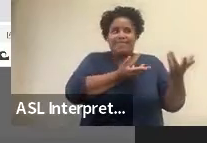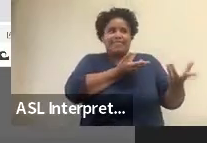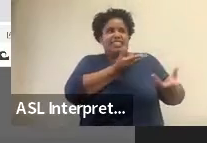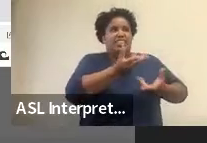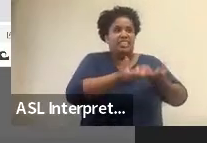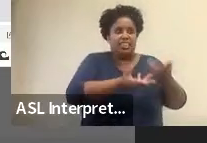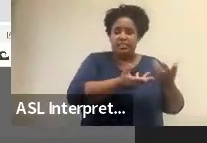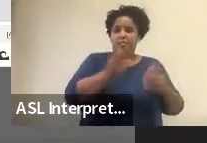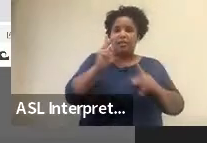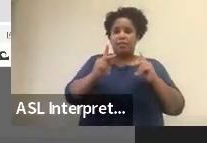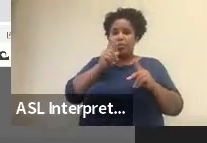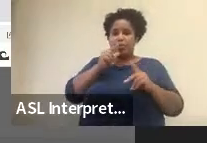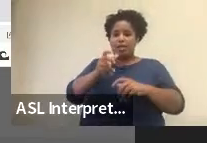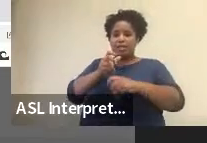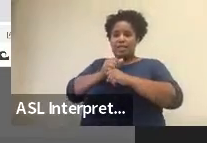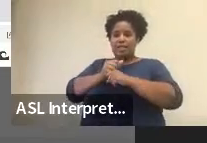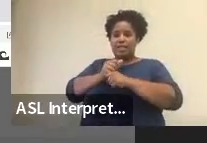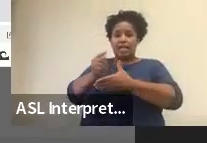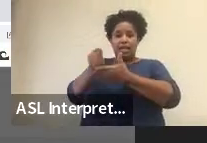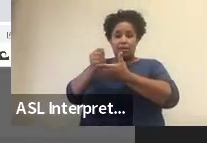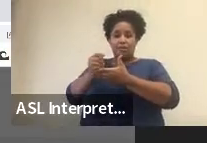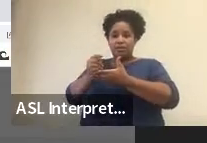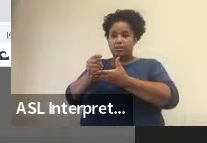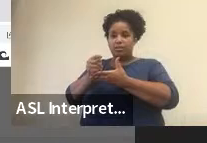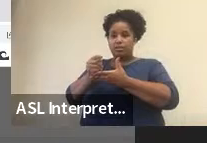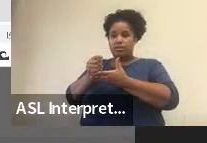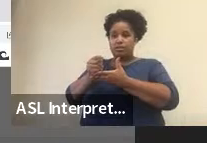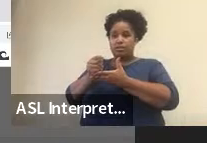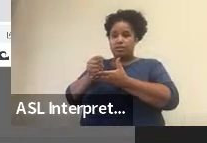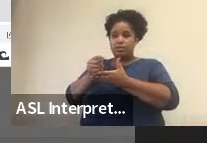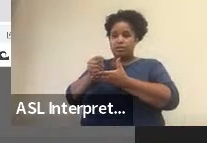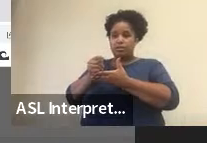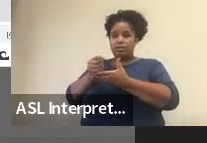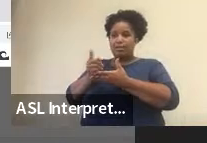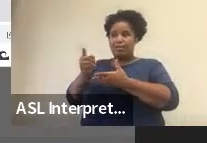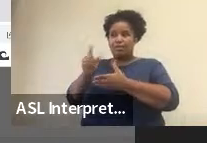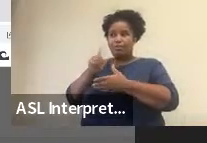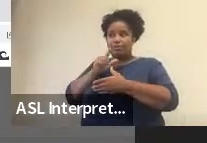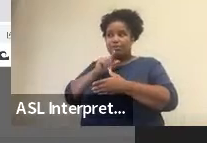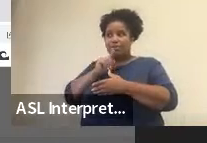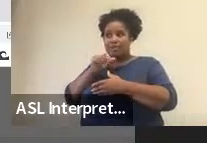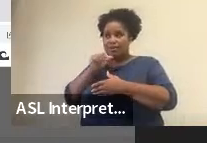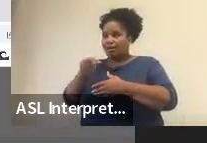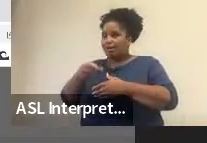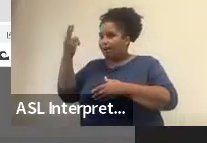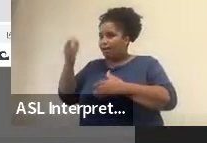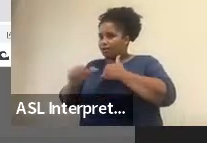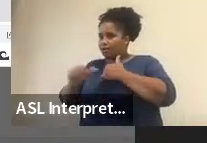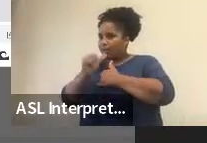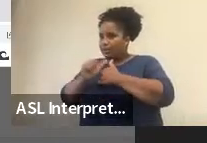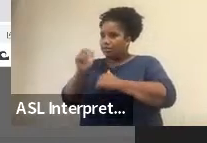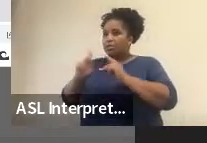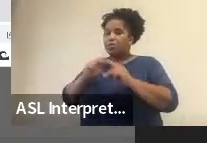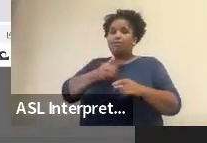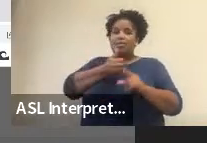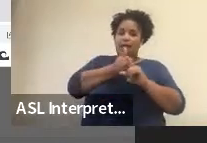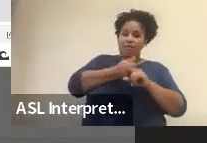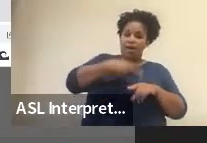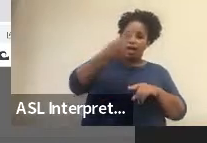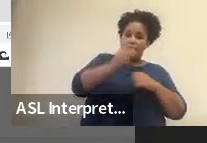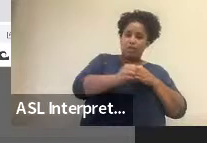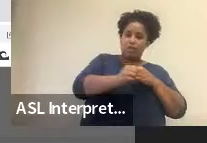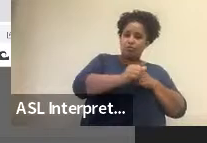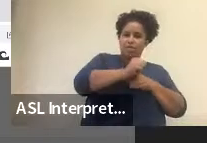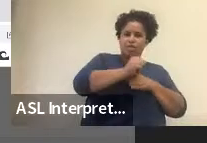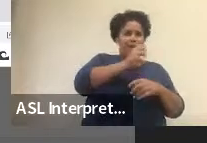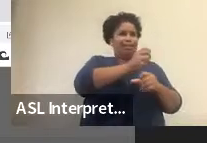There are people who are getting therapeutics who are not necessarily high risk. People who are high risk aren't getting